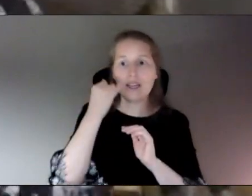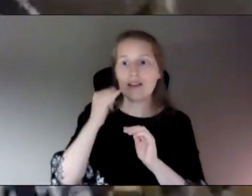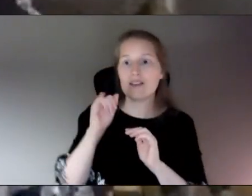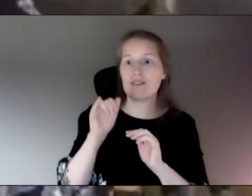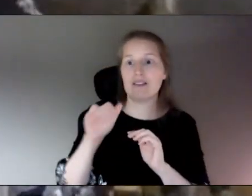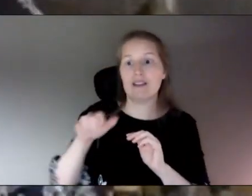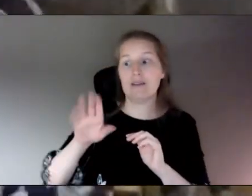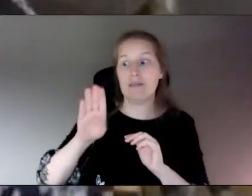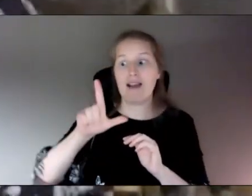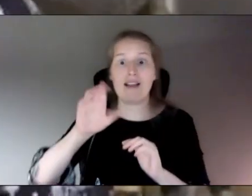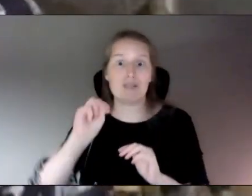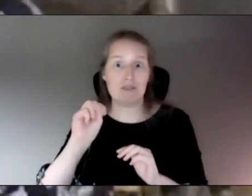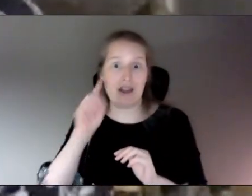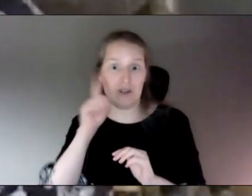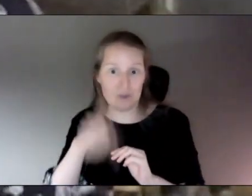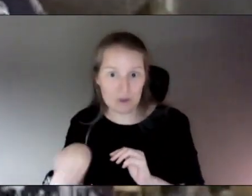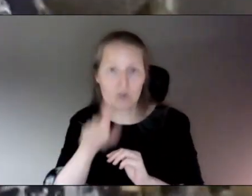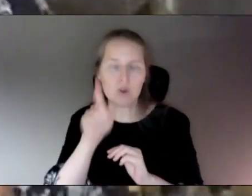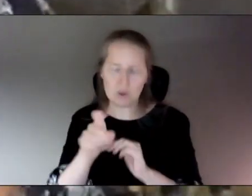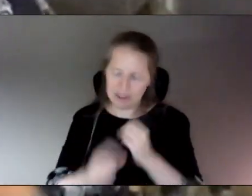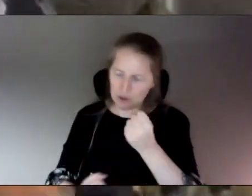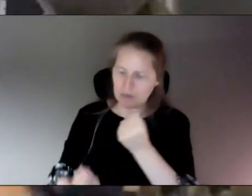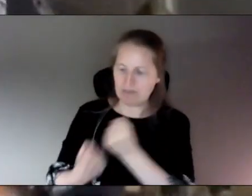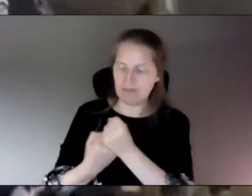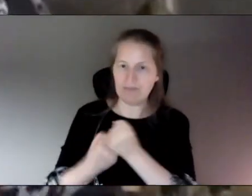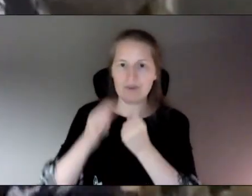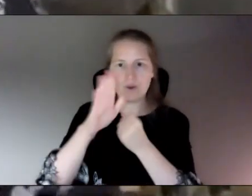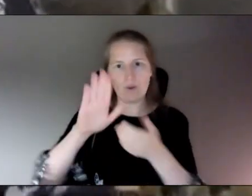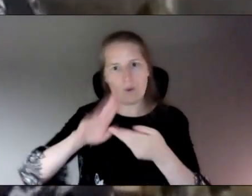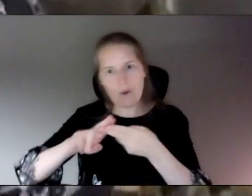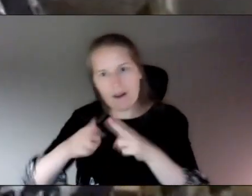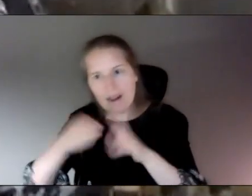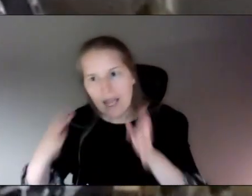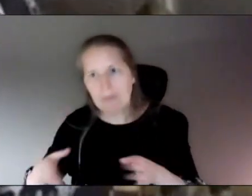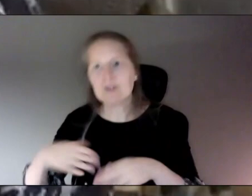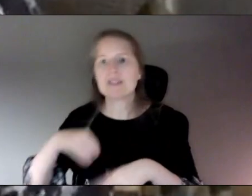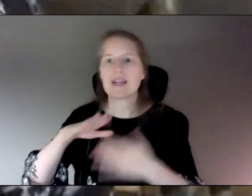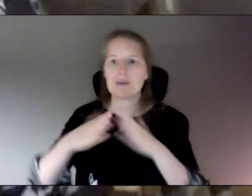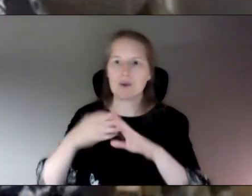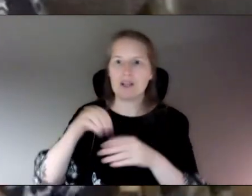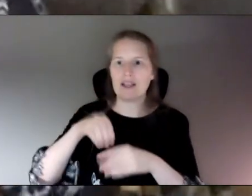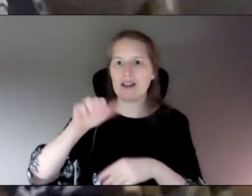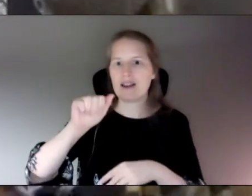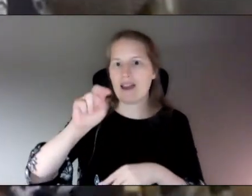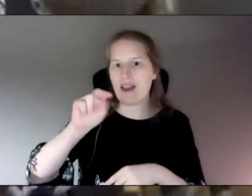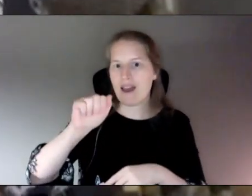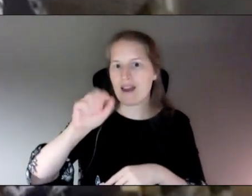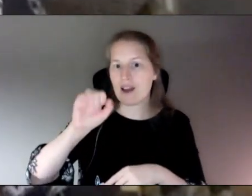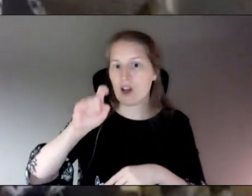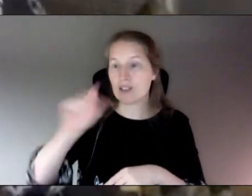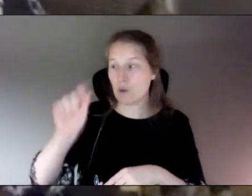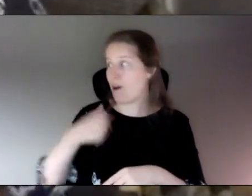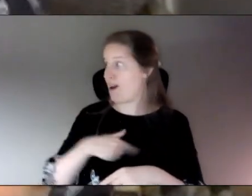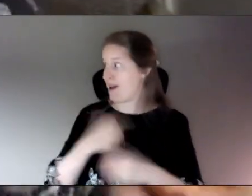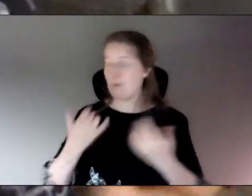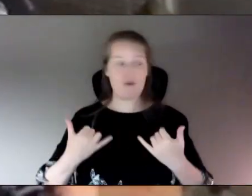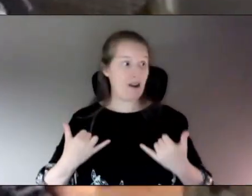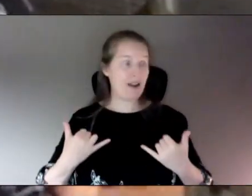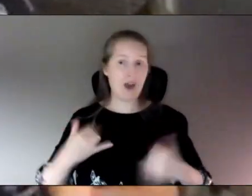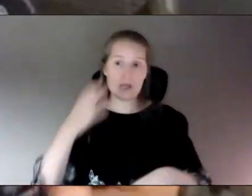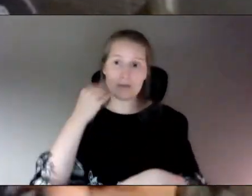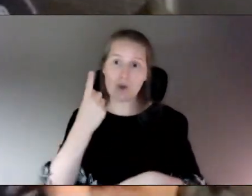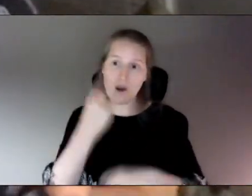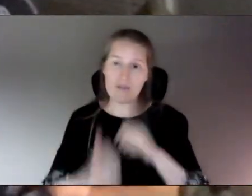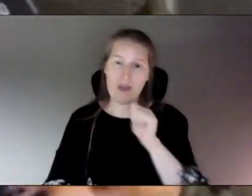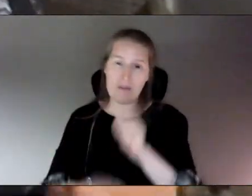be standing by your neighbors and community in Anacostia, where I'm sitting right now, who are experiencing one of the most violent summers